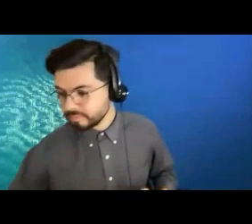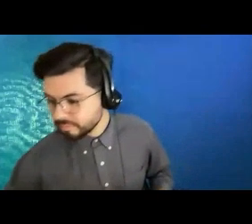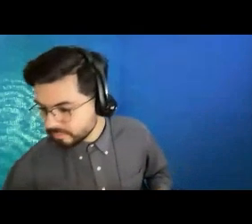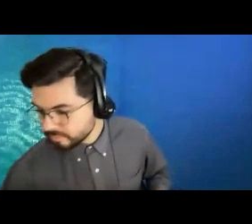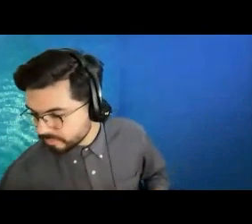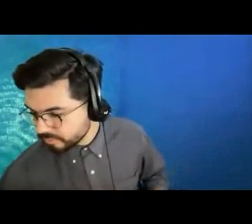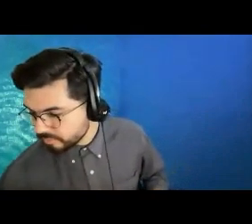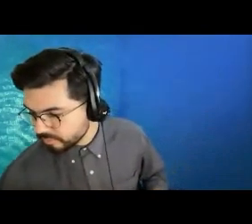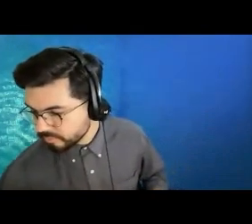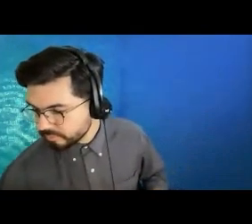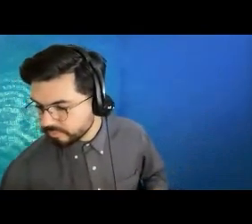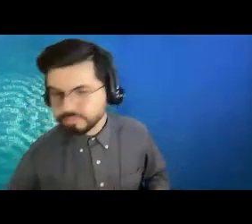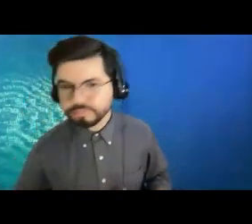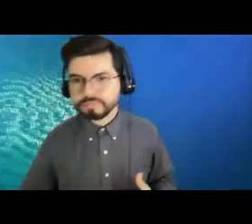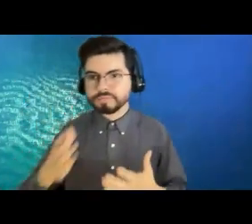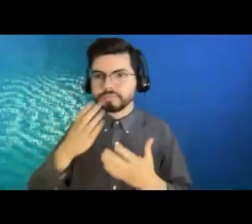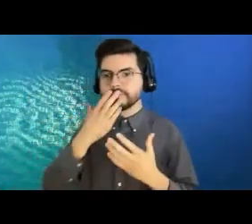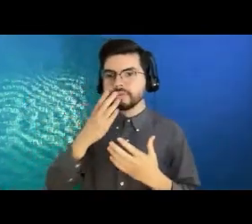Thanks, Virginia.